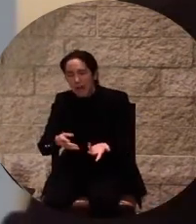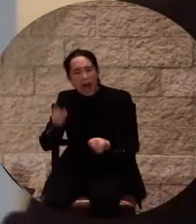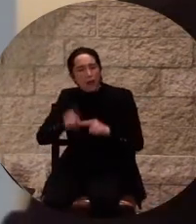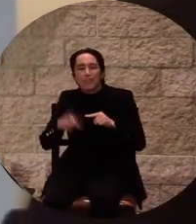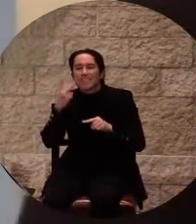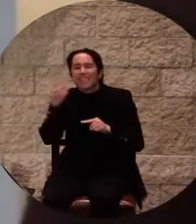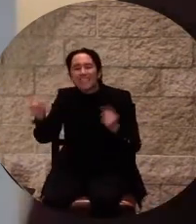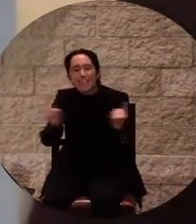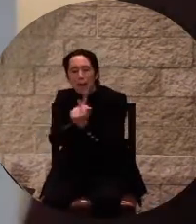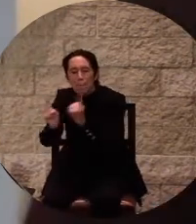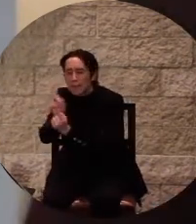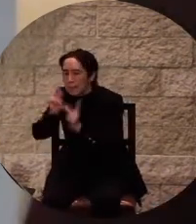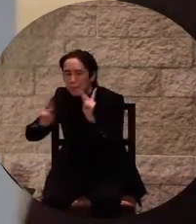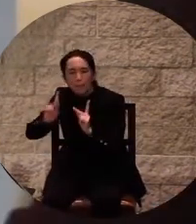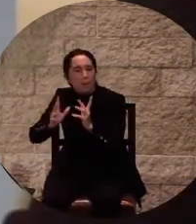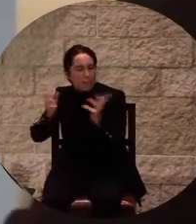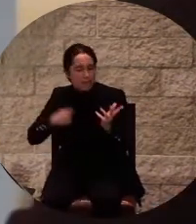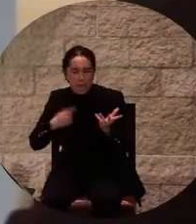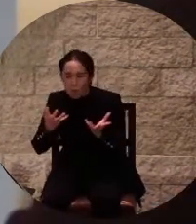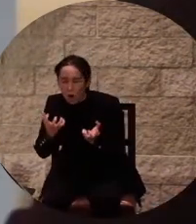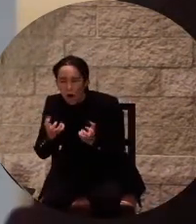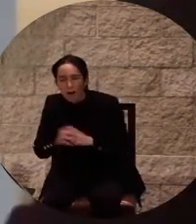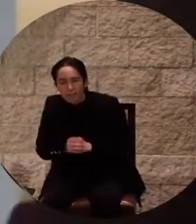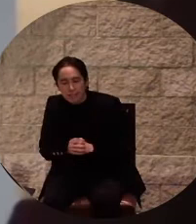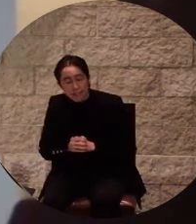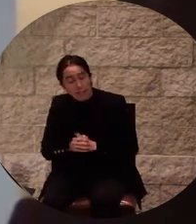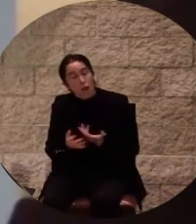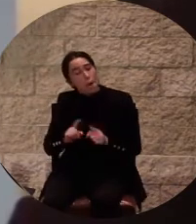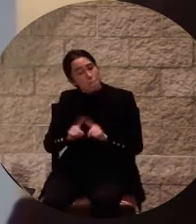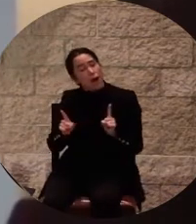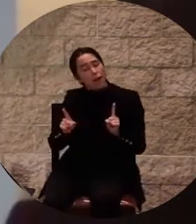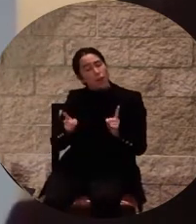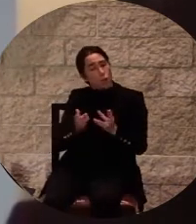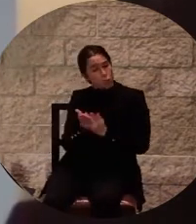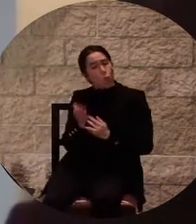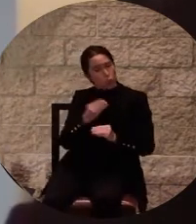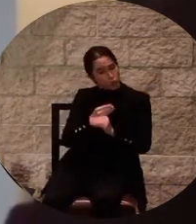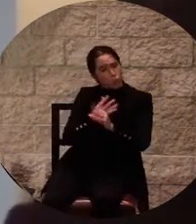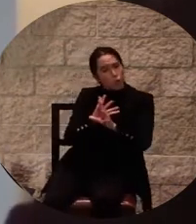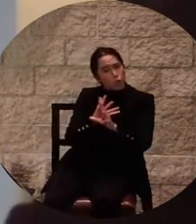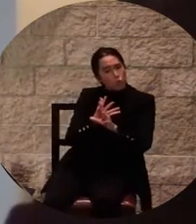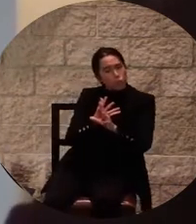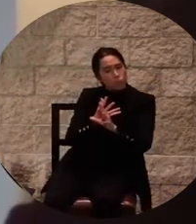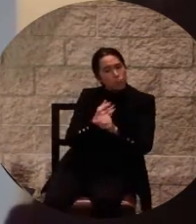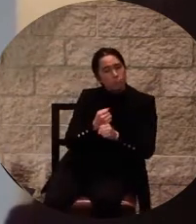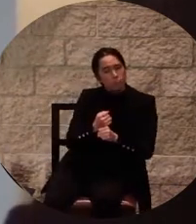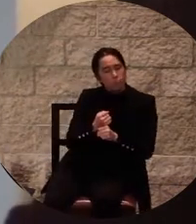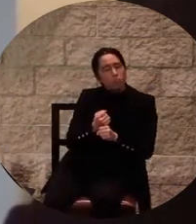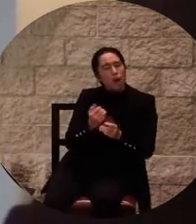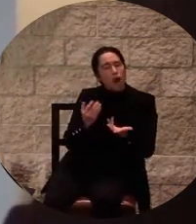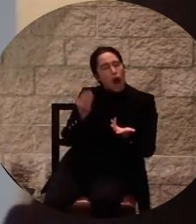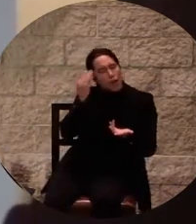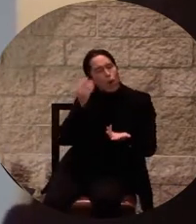like. And yet we do Zoom, and I get to know that they have the feeling